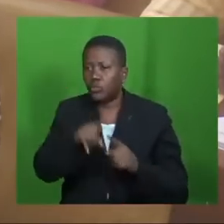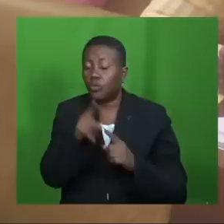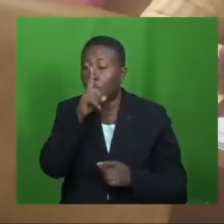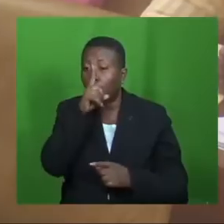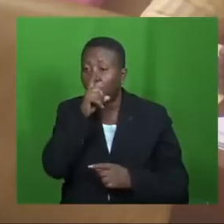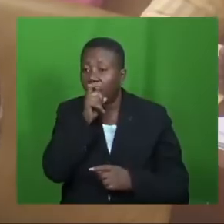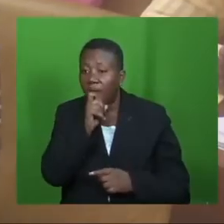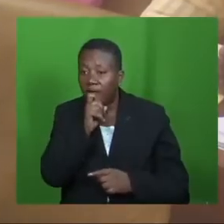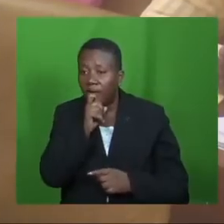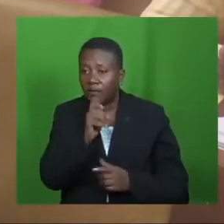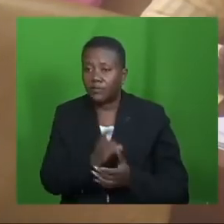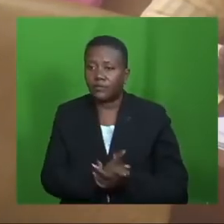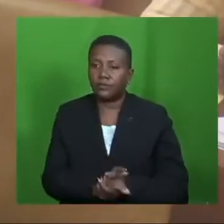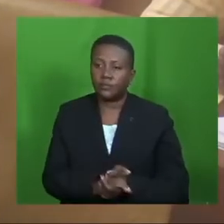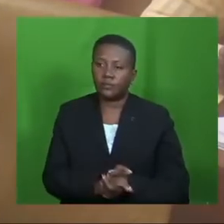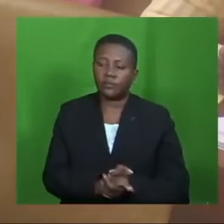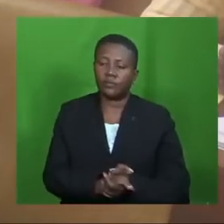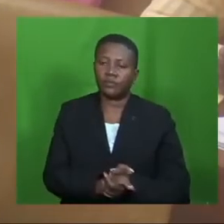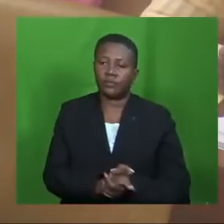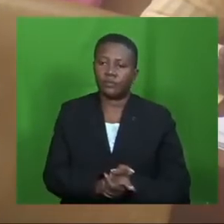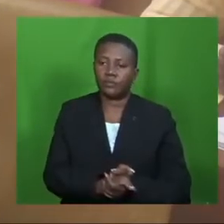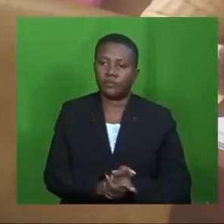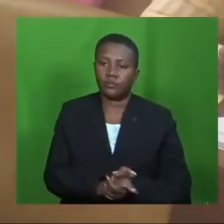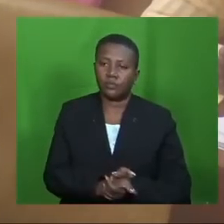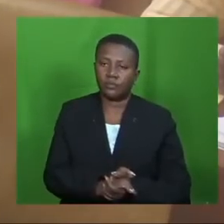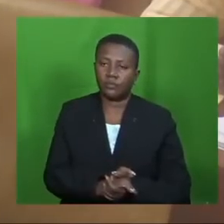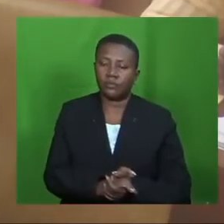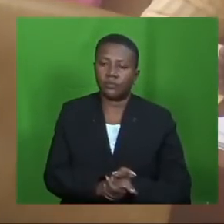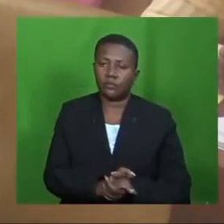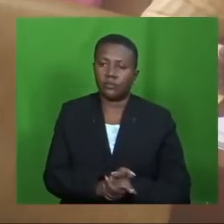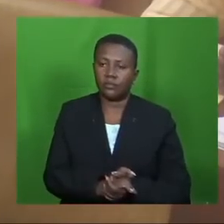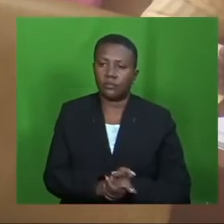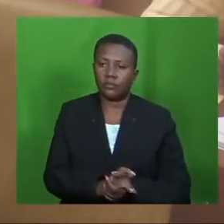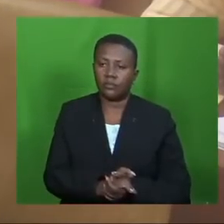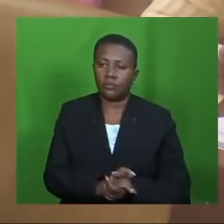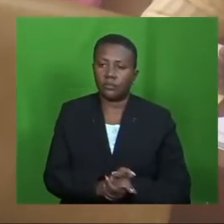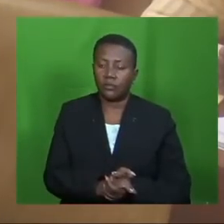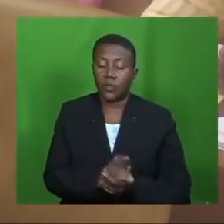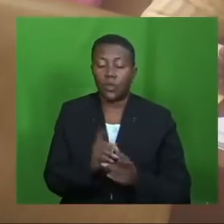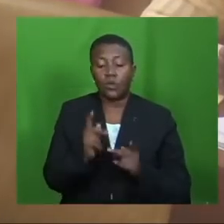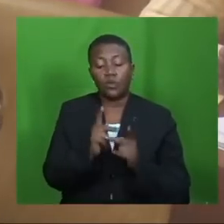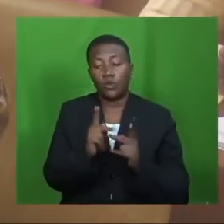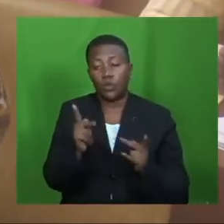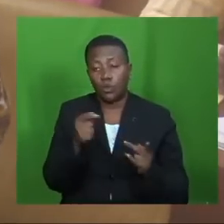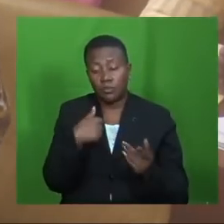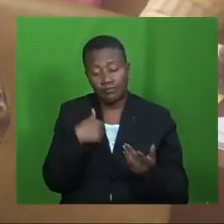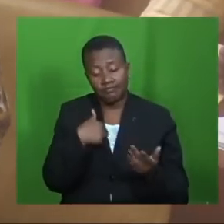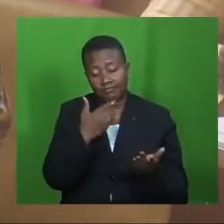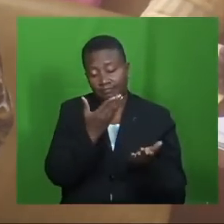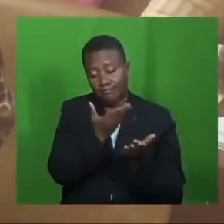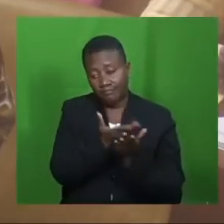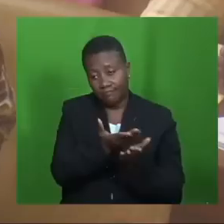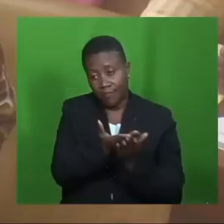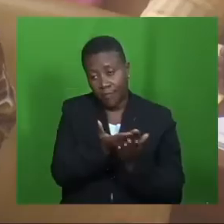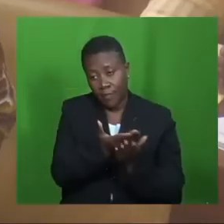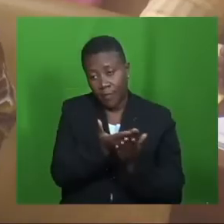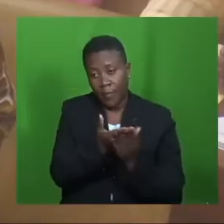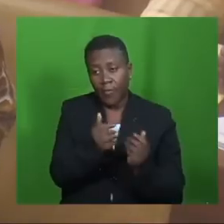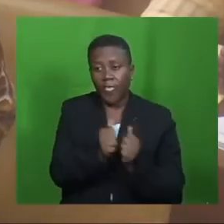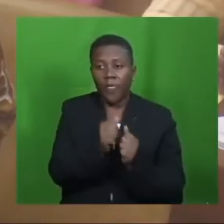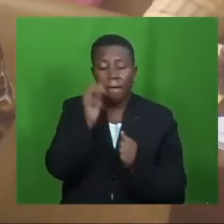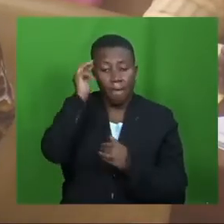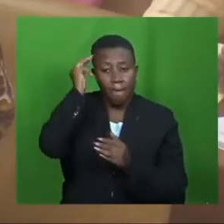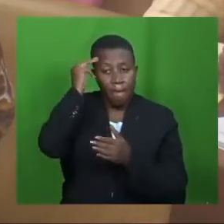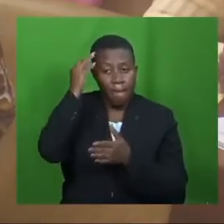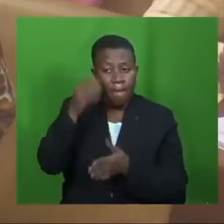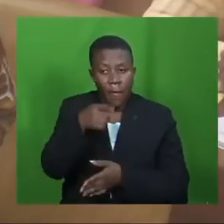Ghana Black Stars, in the course of the campaign. And so with this, I will urge the Minister to